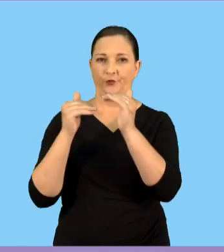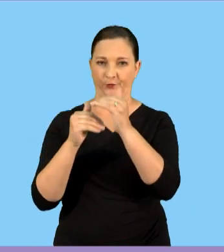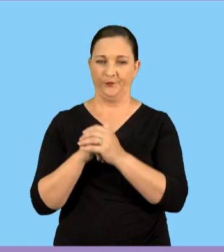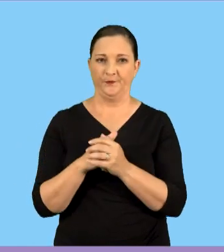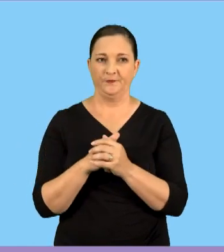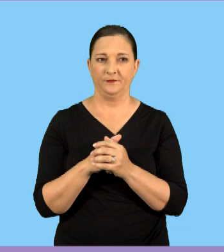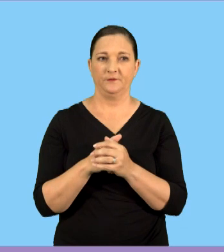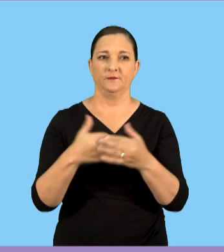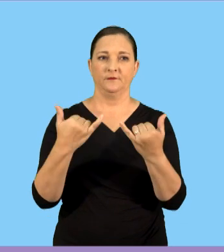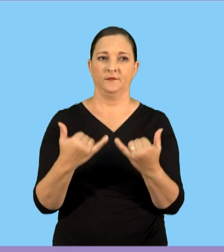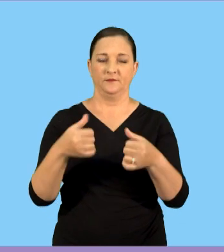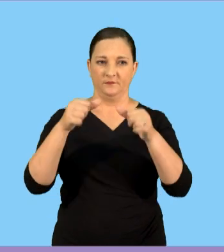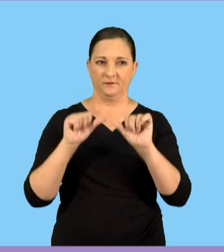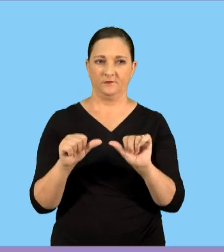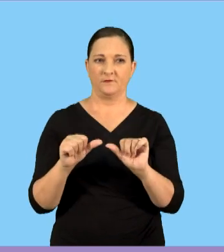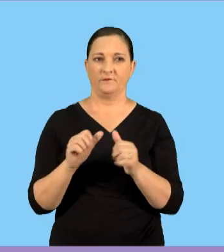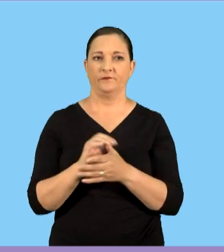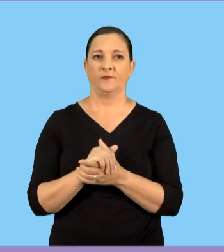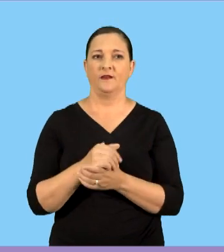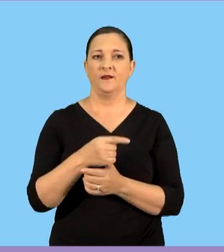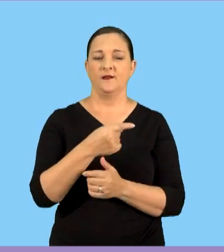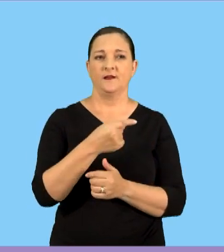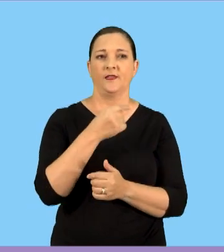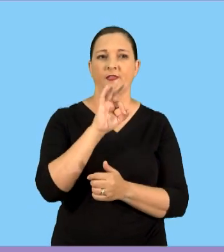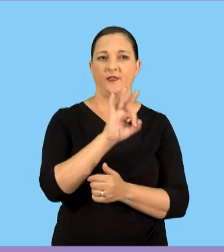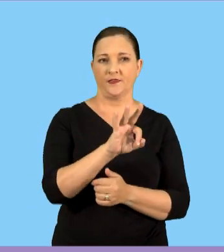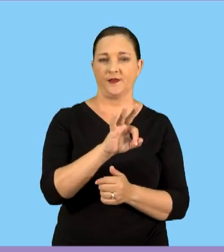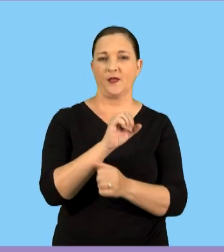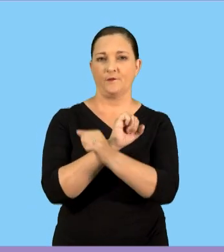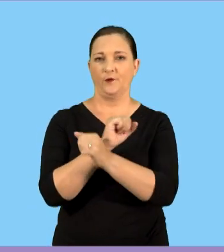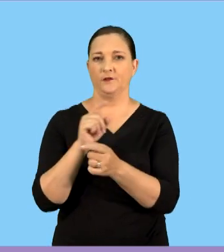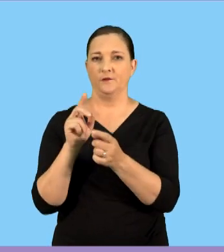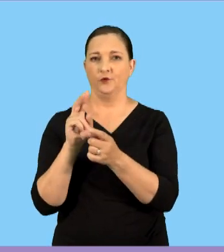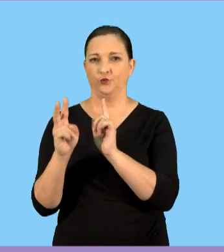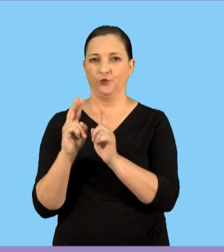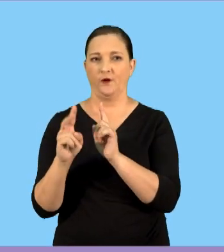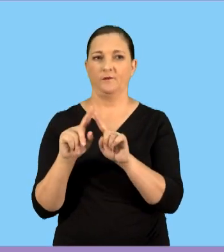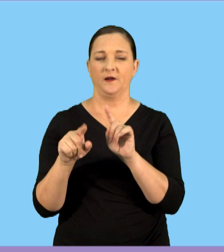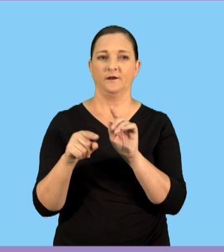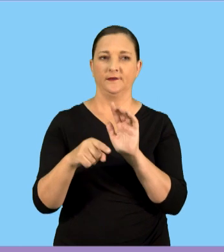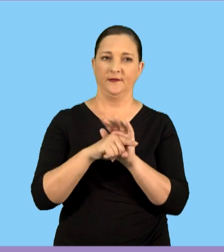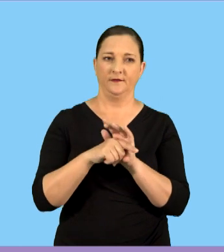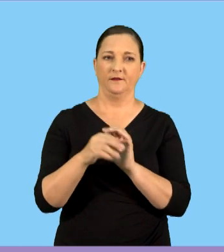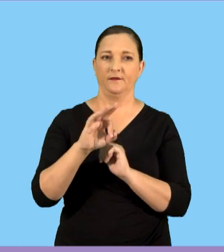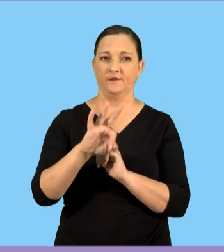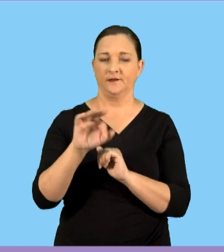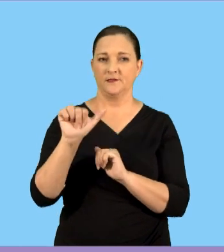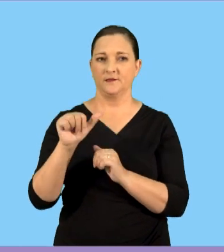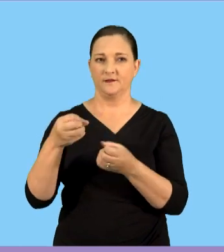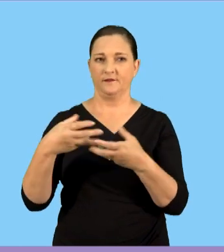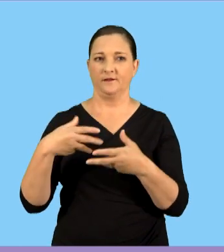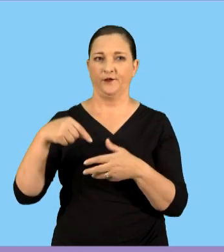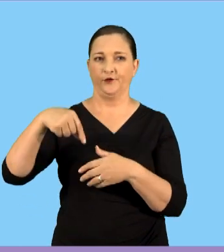do? We're going to multiply the integers, that is negative 3 multiplied by 12. That gives us a negative 36. And then we